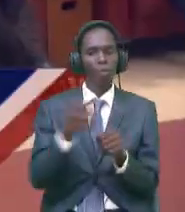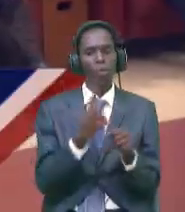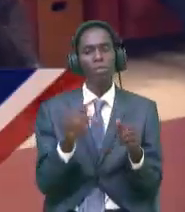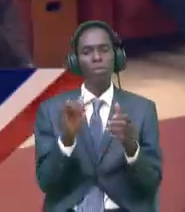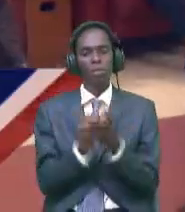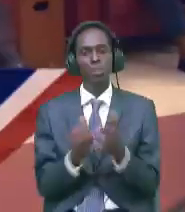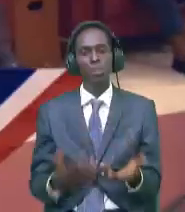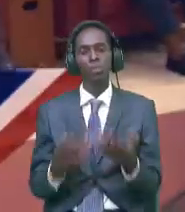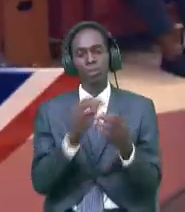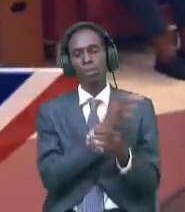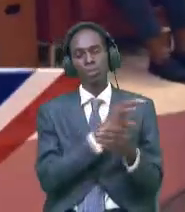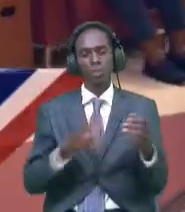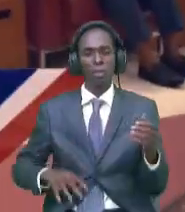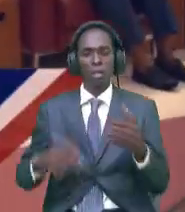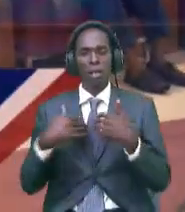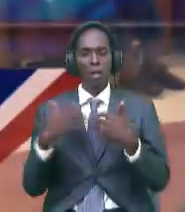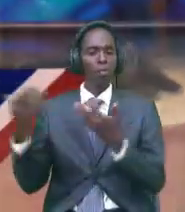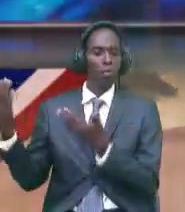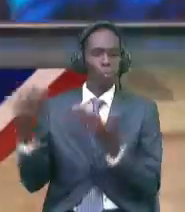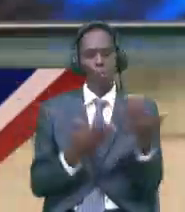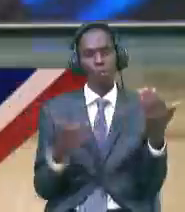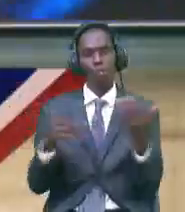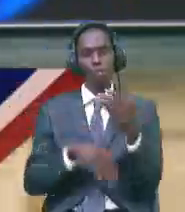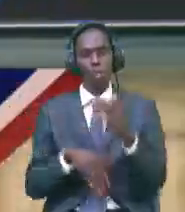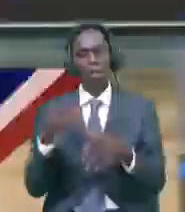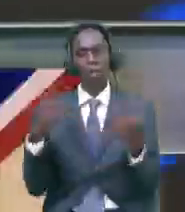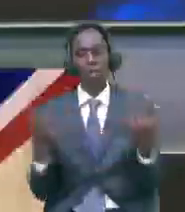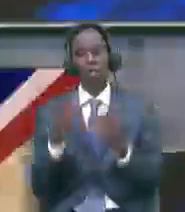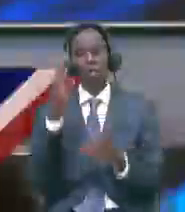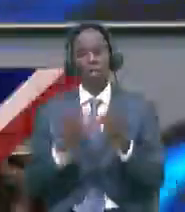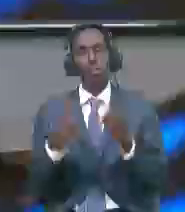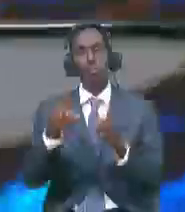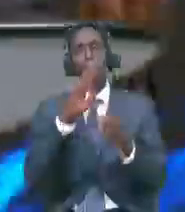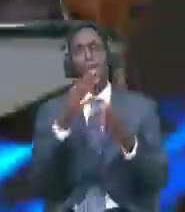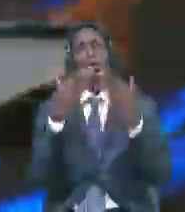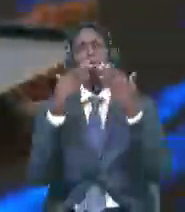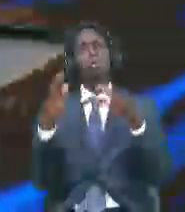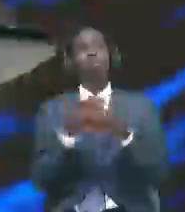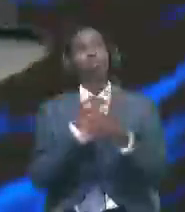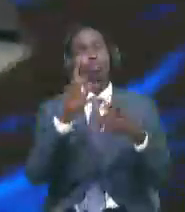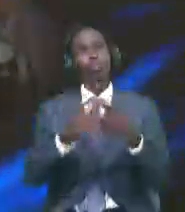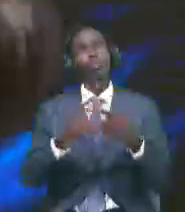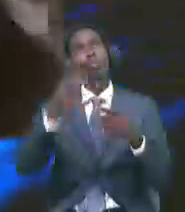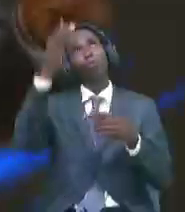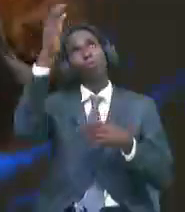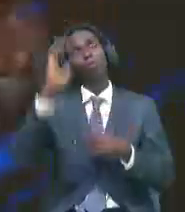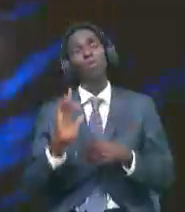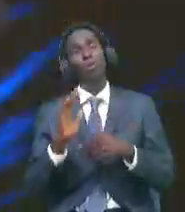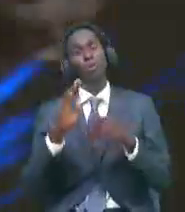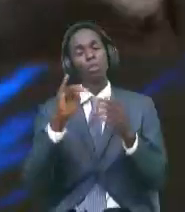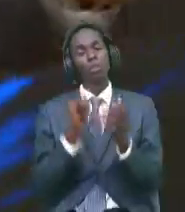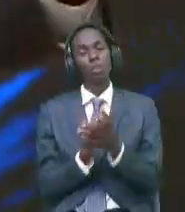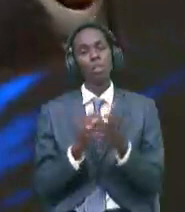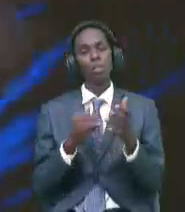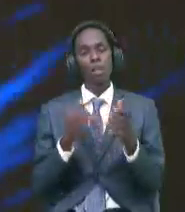are brought into the kingdom of God, if you are grateful to God that it is through what Christ gave, he